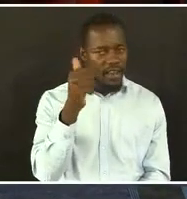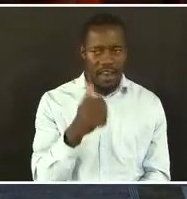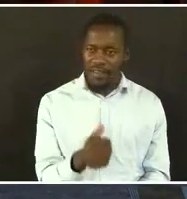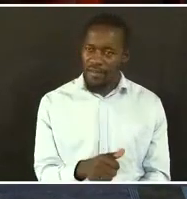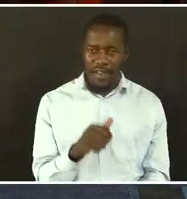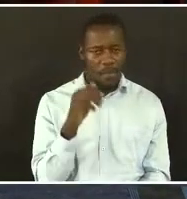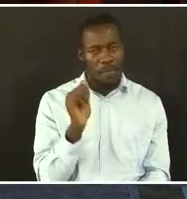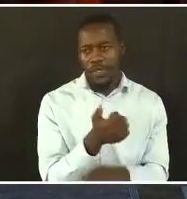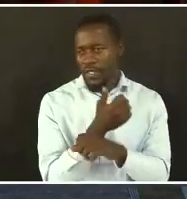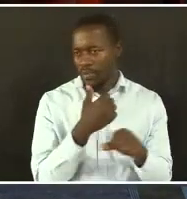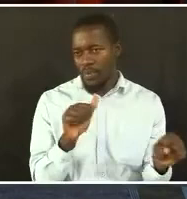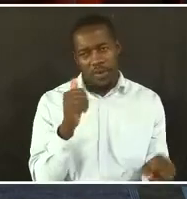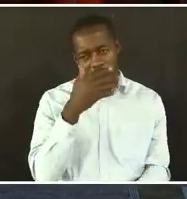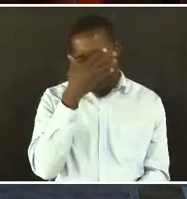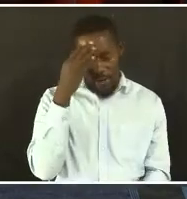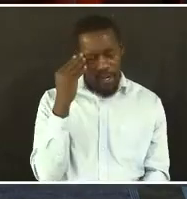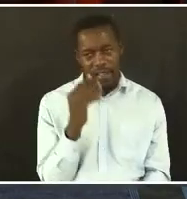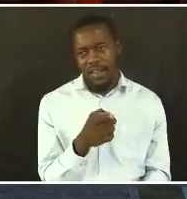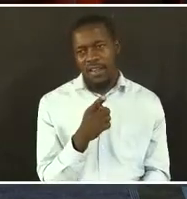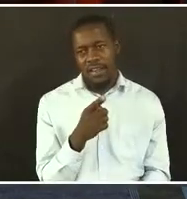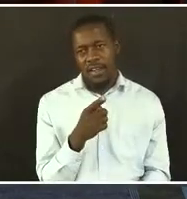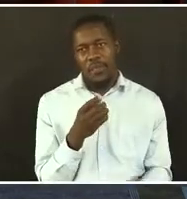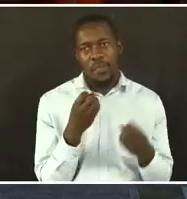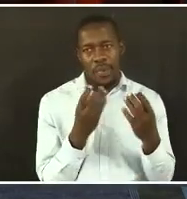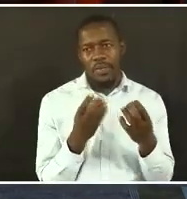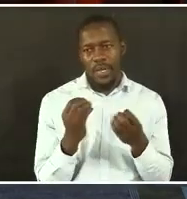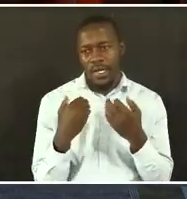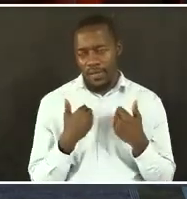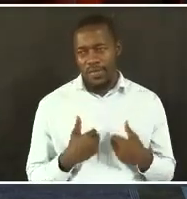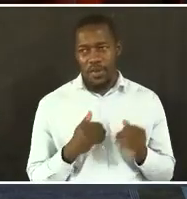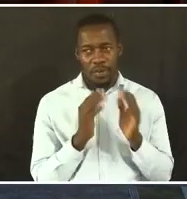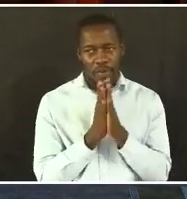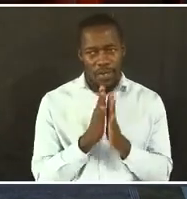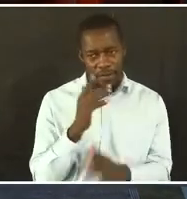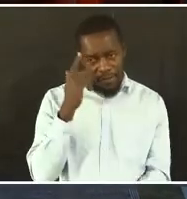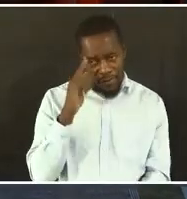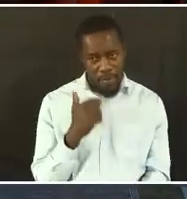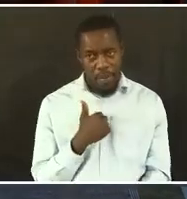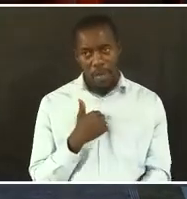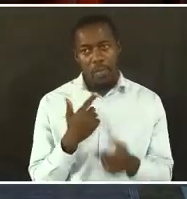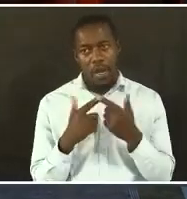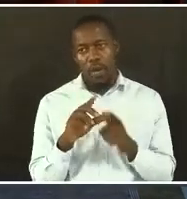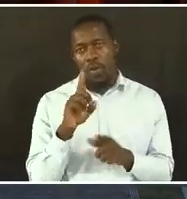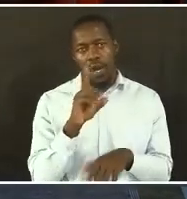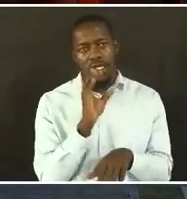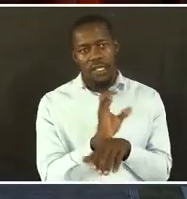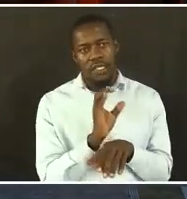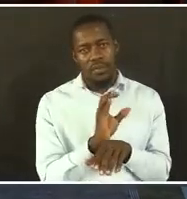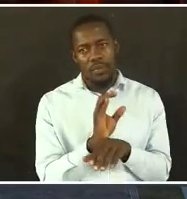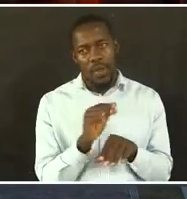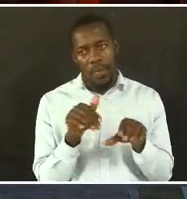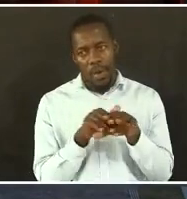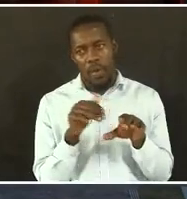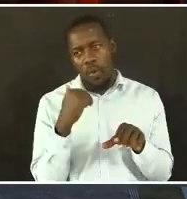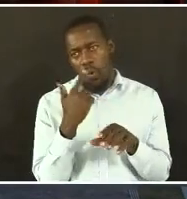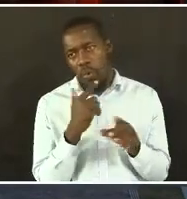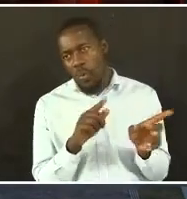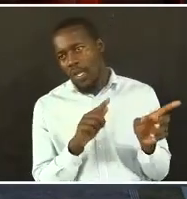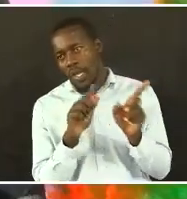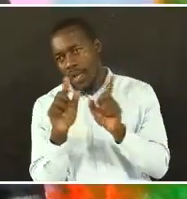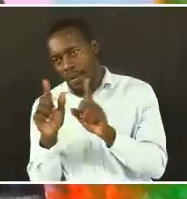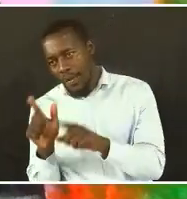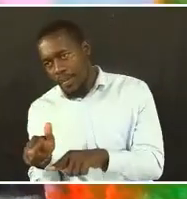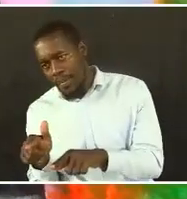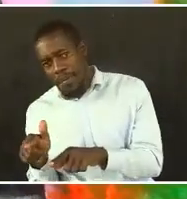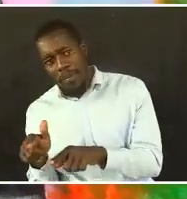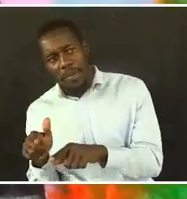know others say they prayed for me, and I appreciate. But that one church member who drove and personally came and just said,